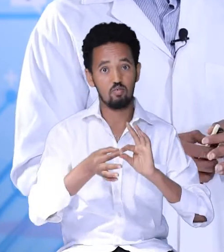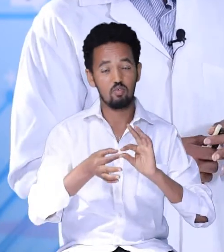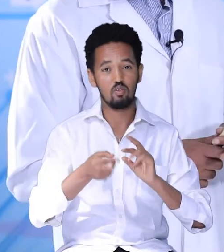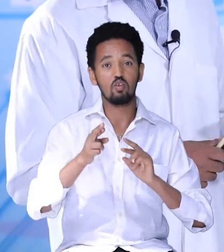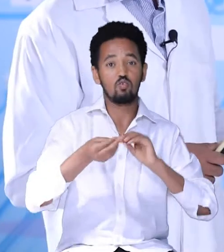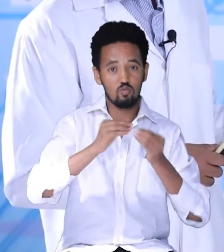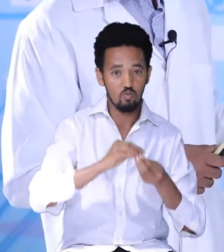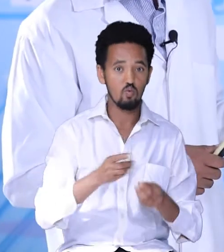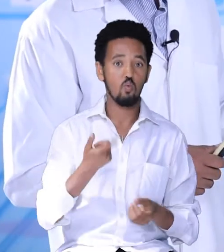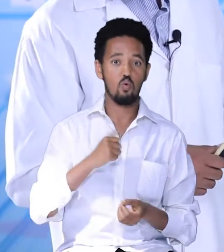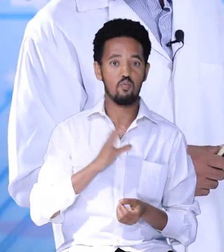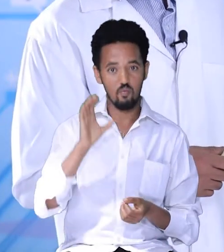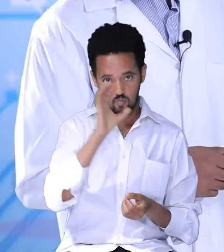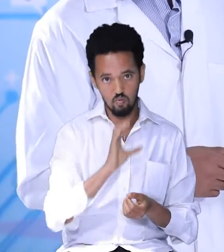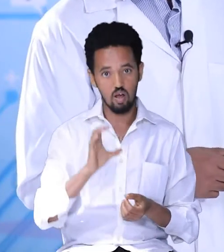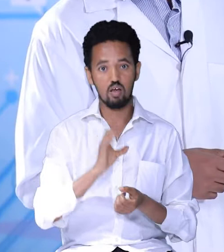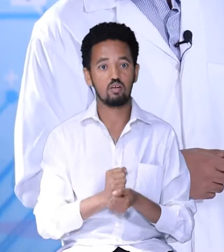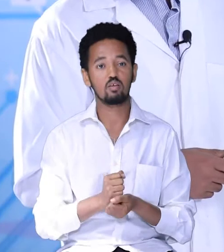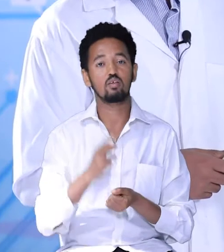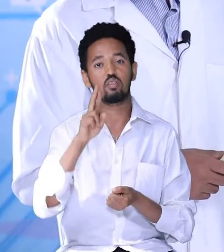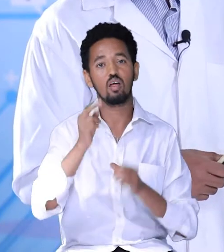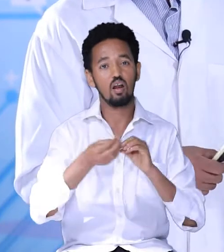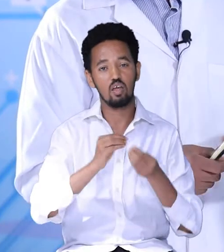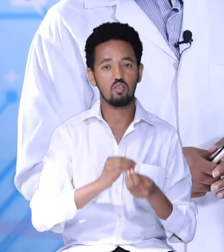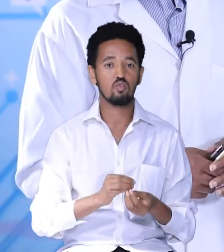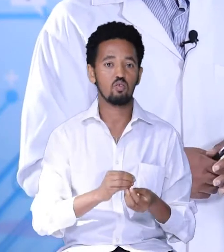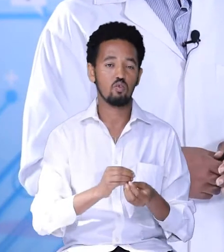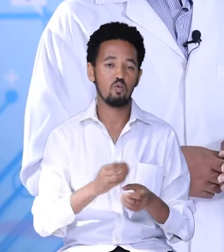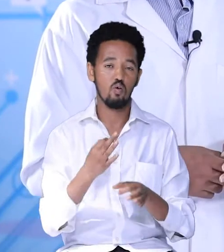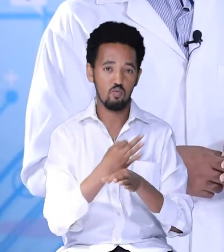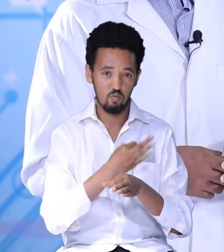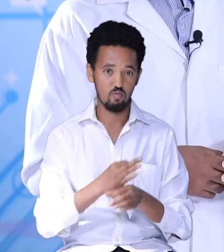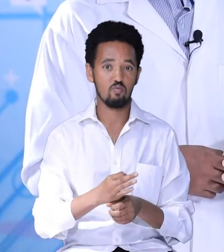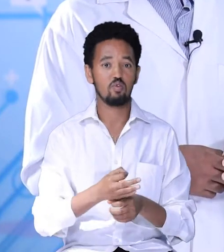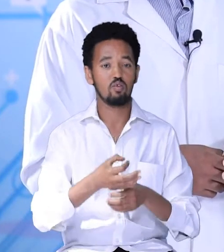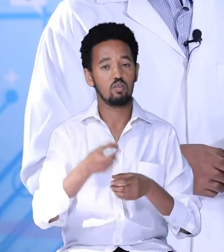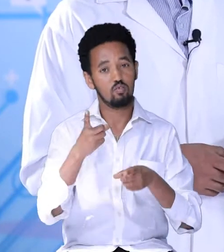we find the rate of natural increase.